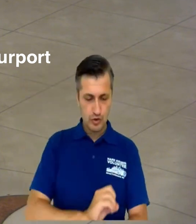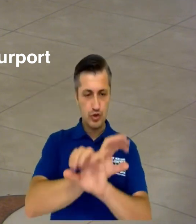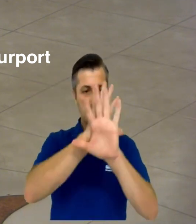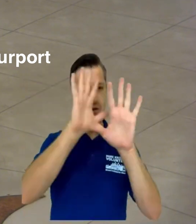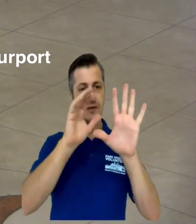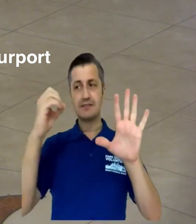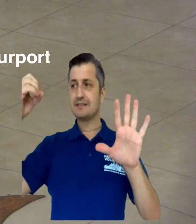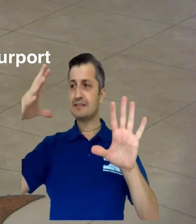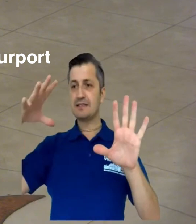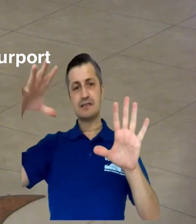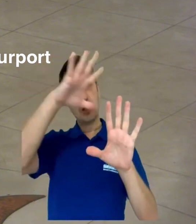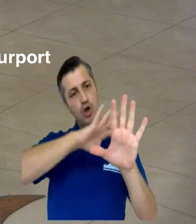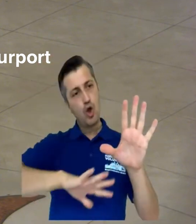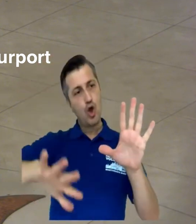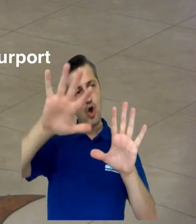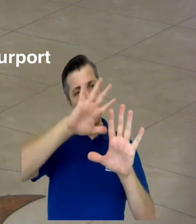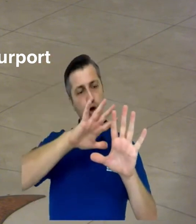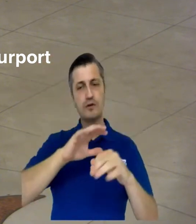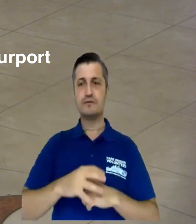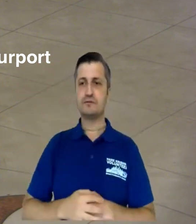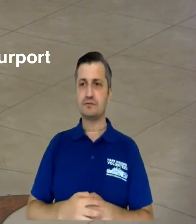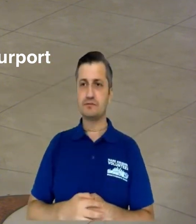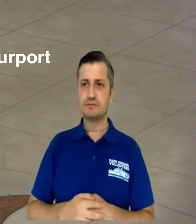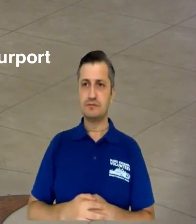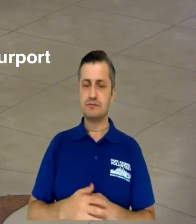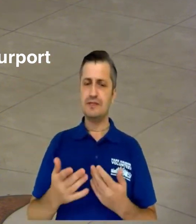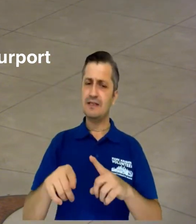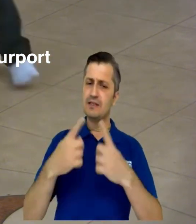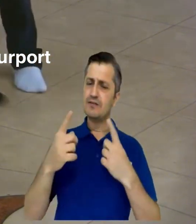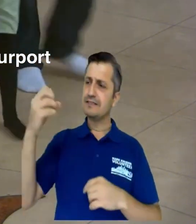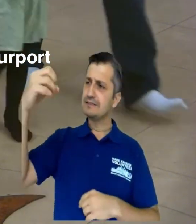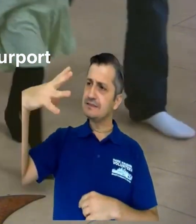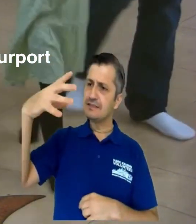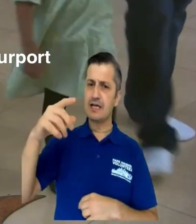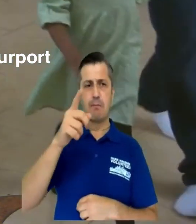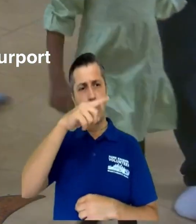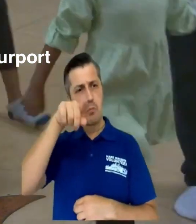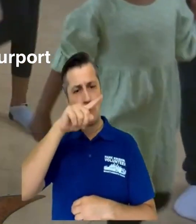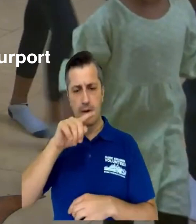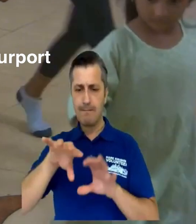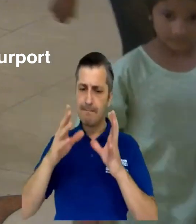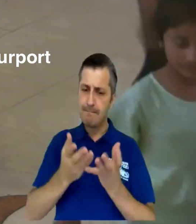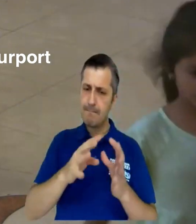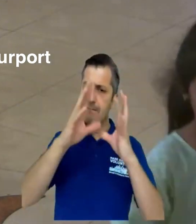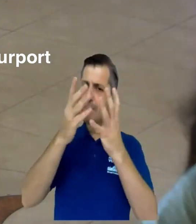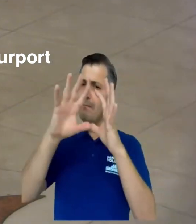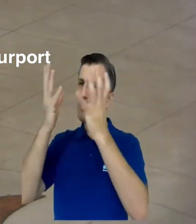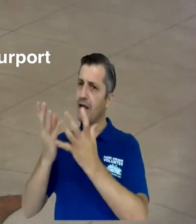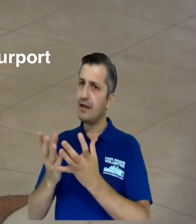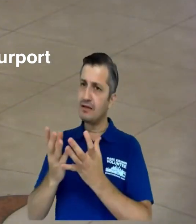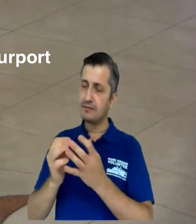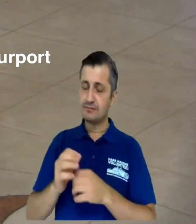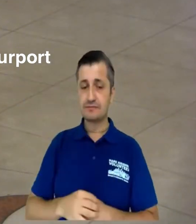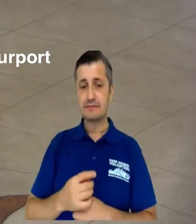solar systems, and there are different suns, moons, and planets also. But in each universe, there is only